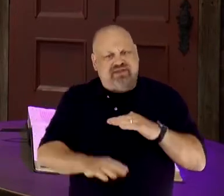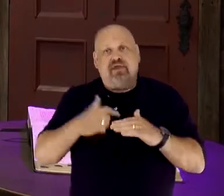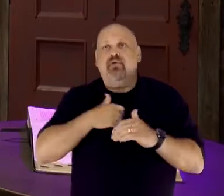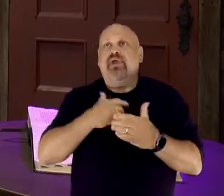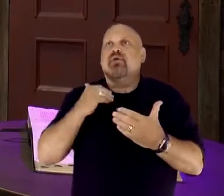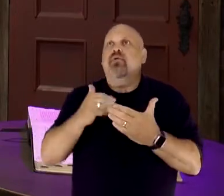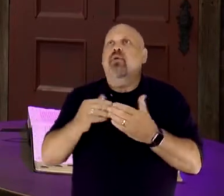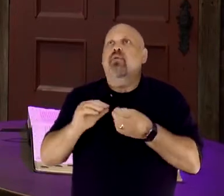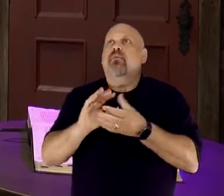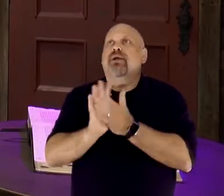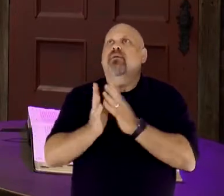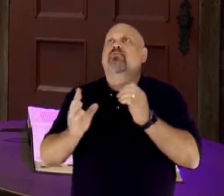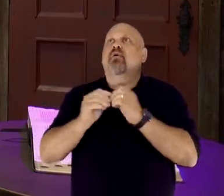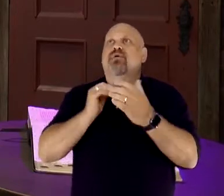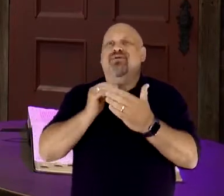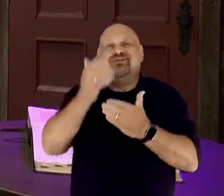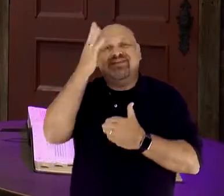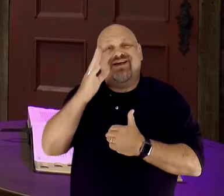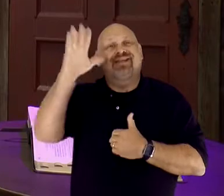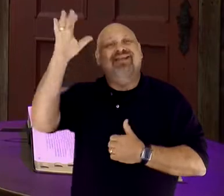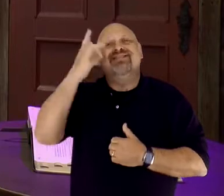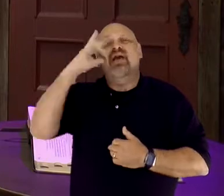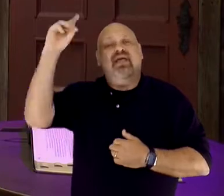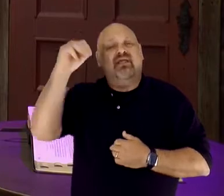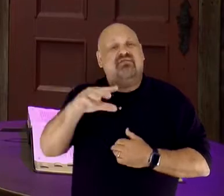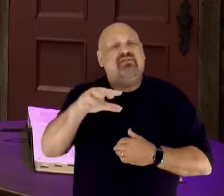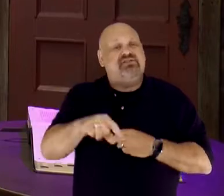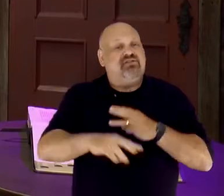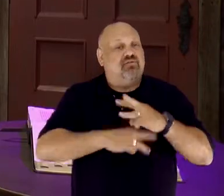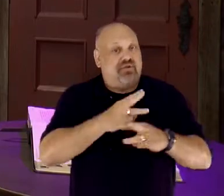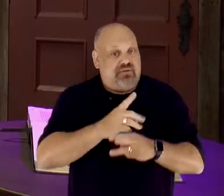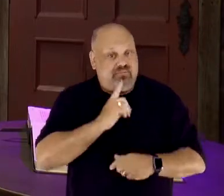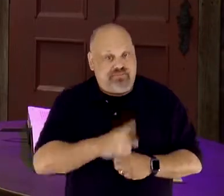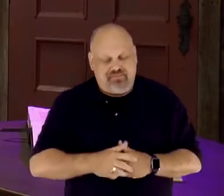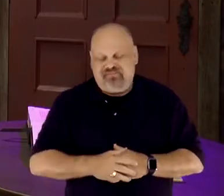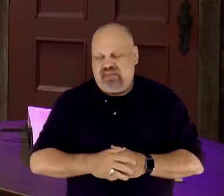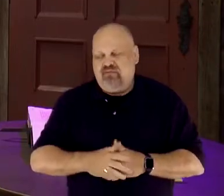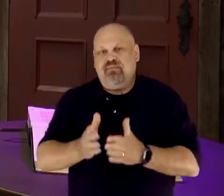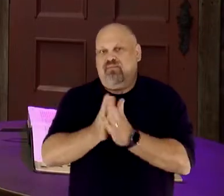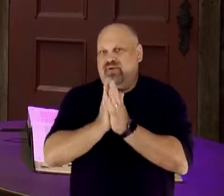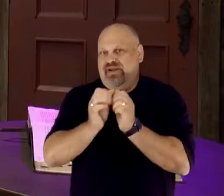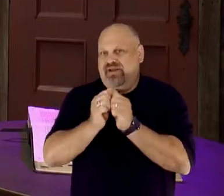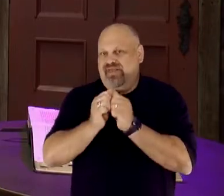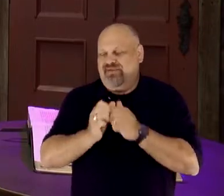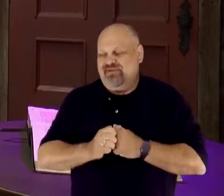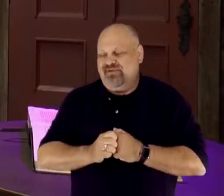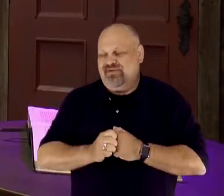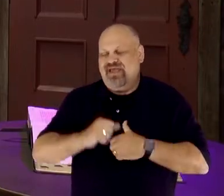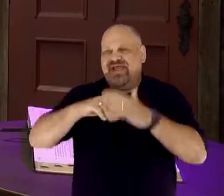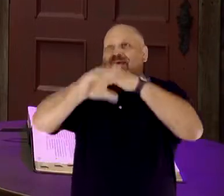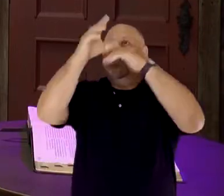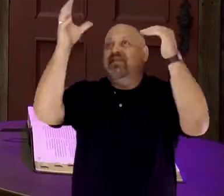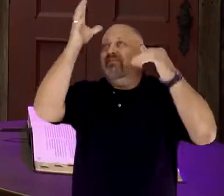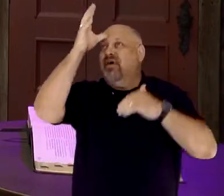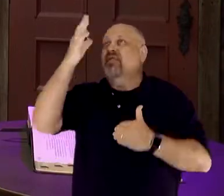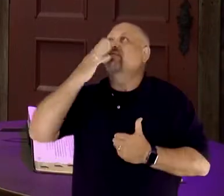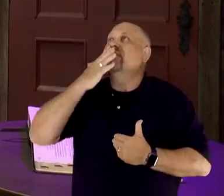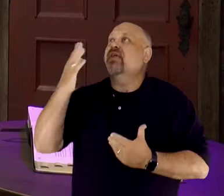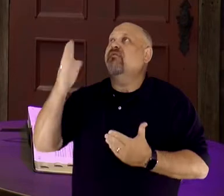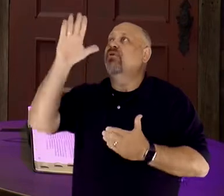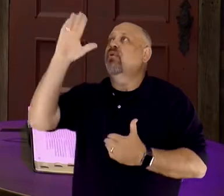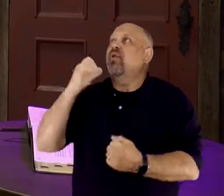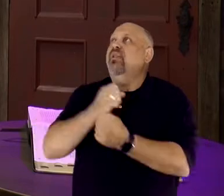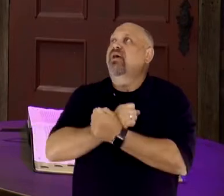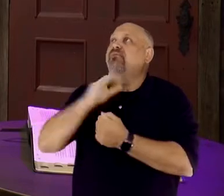we shine His light in this world. Yes, absolutely. Well, let's take a moment and just pray together, shall we? Heavenly Father, we thank you for